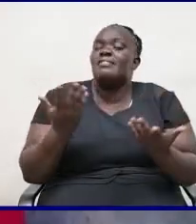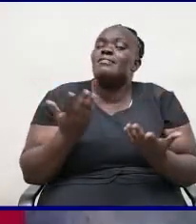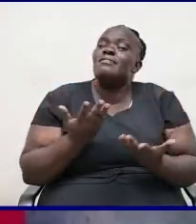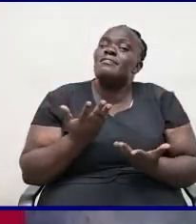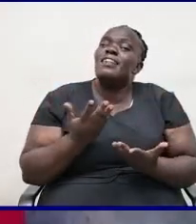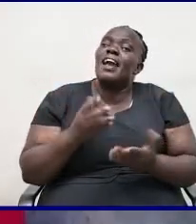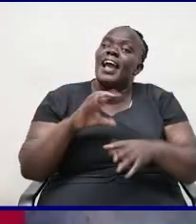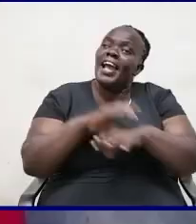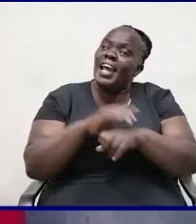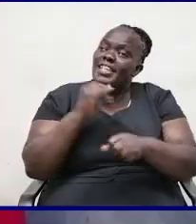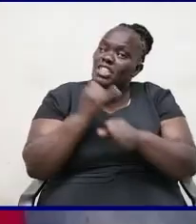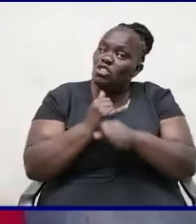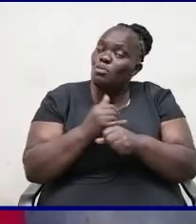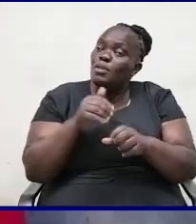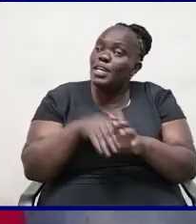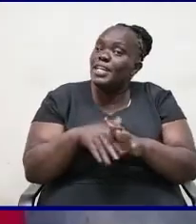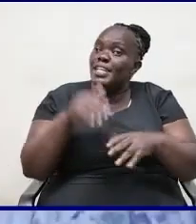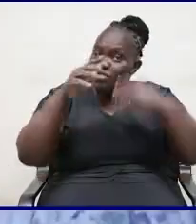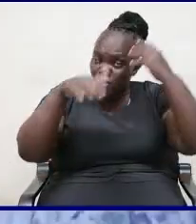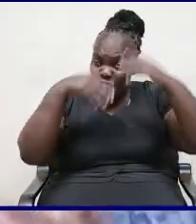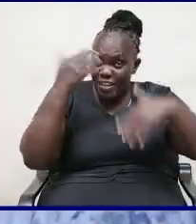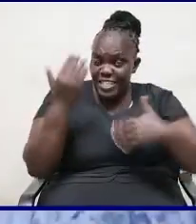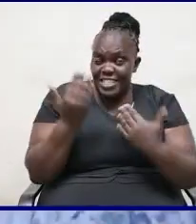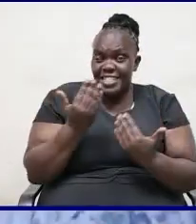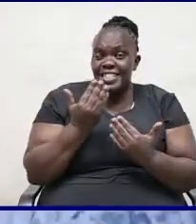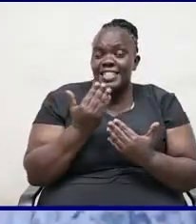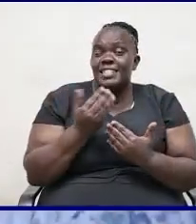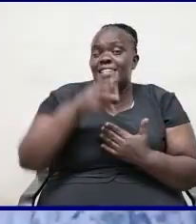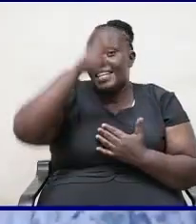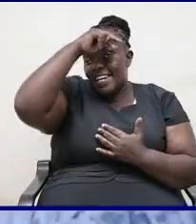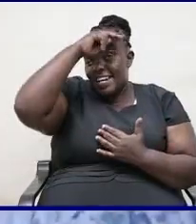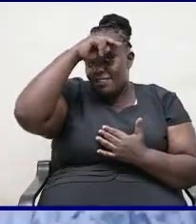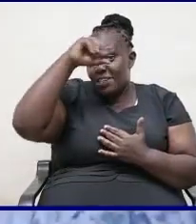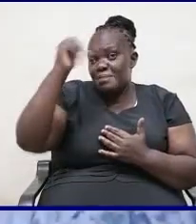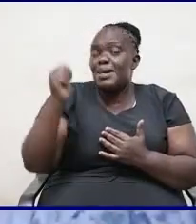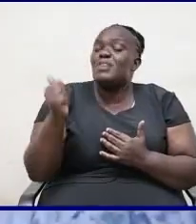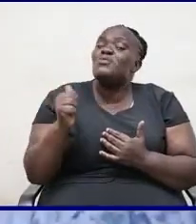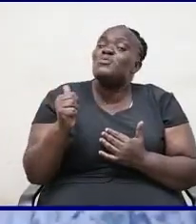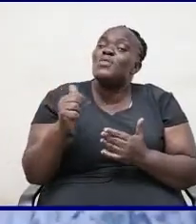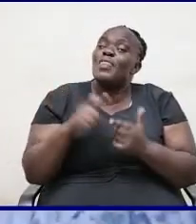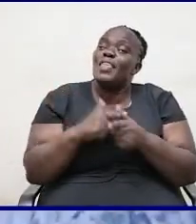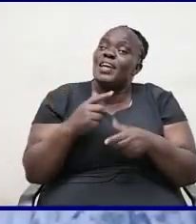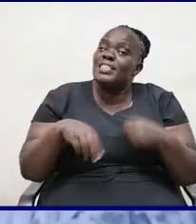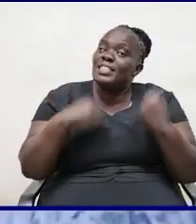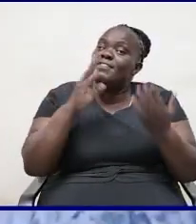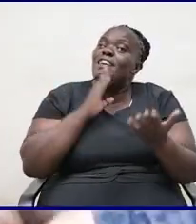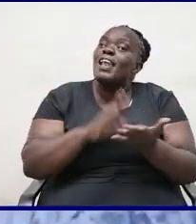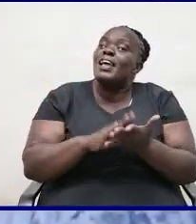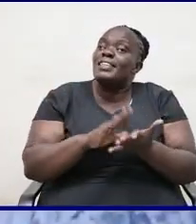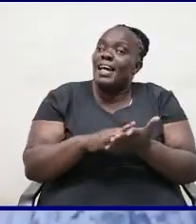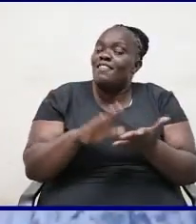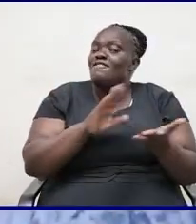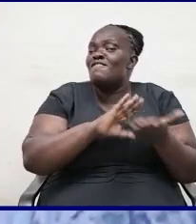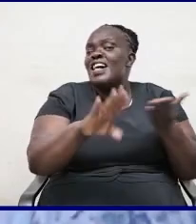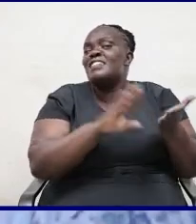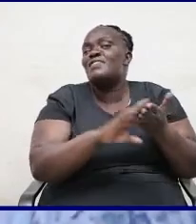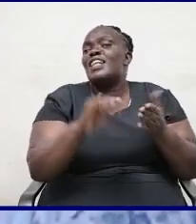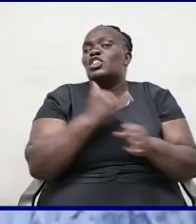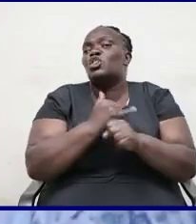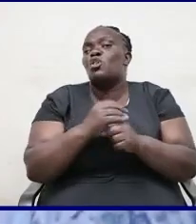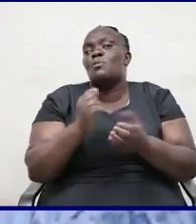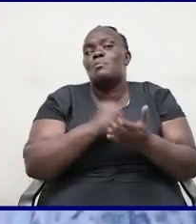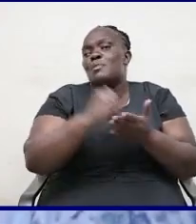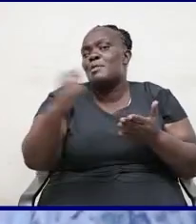my Mlipata job mkiwa university. hapo tu when we Hata kama ita graduate? to make graduate, and then we were given the letters